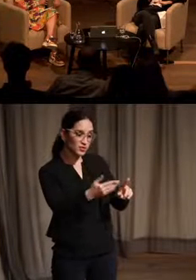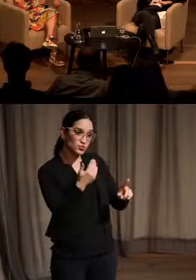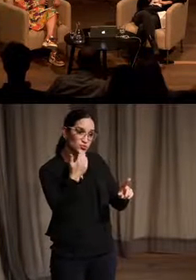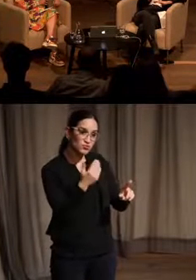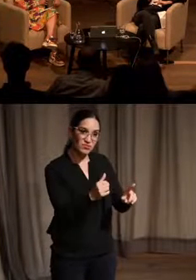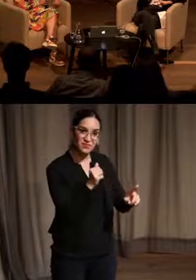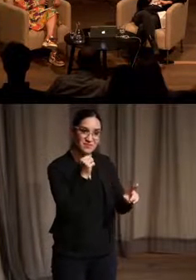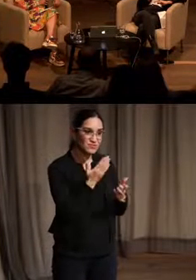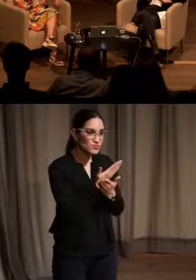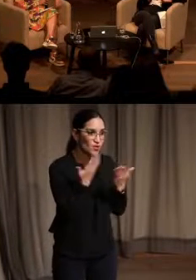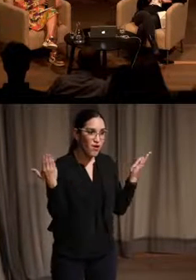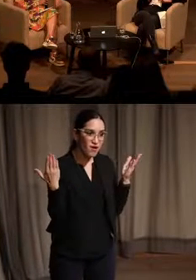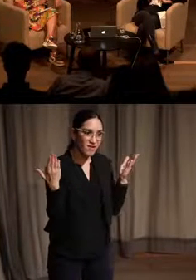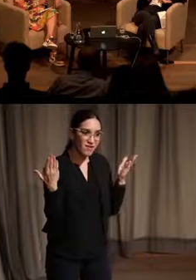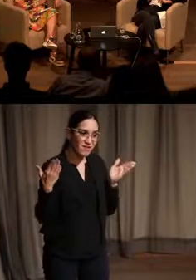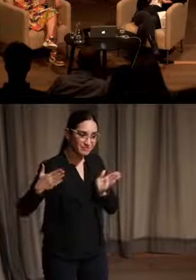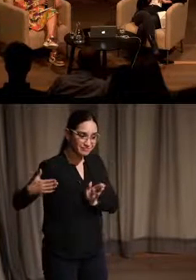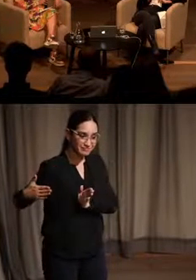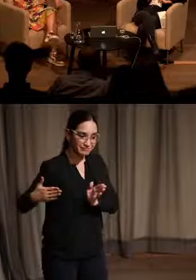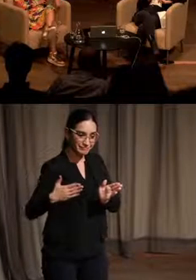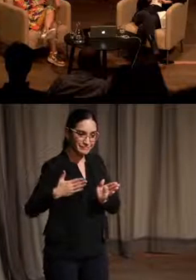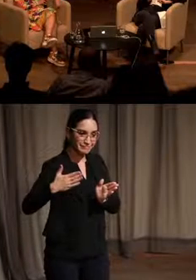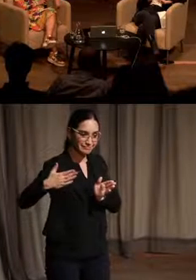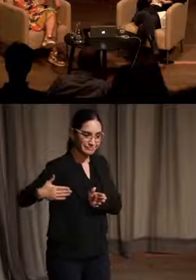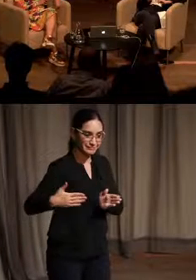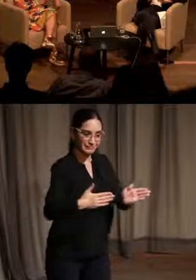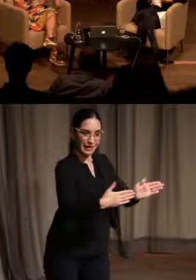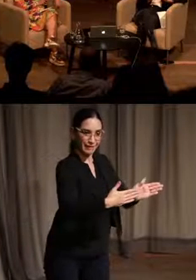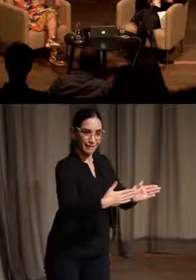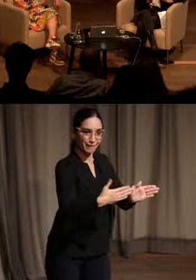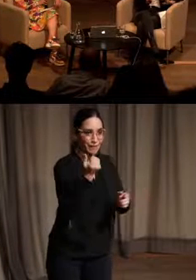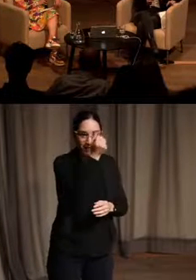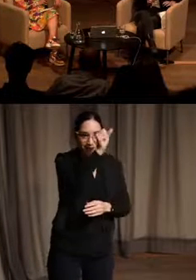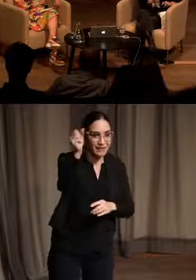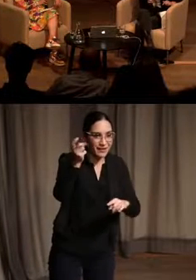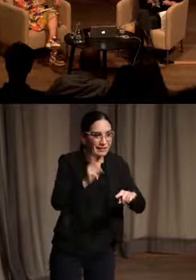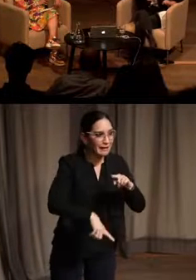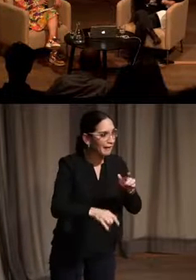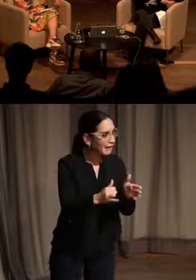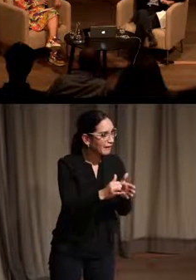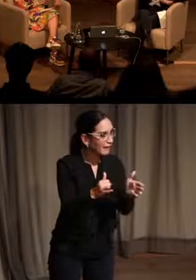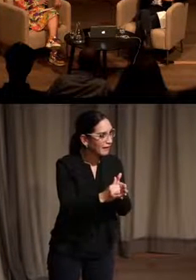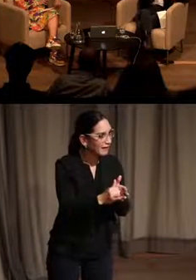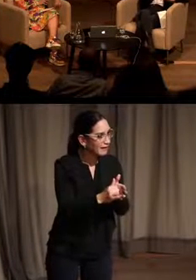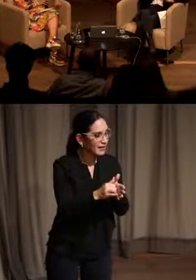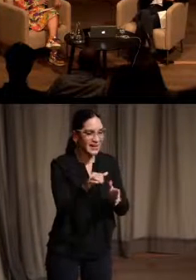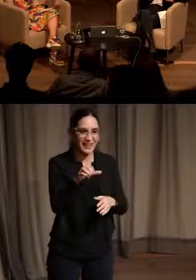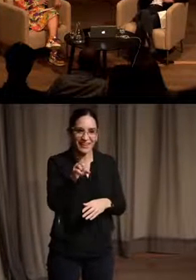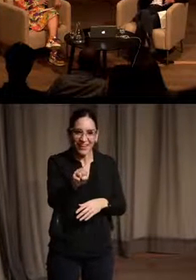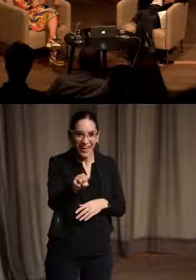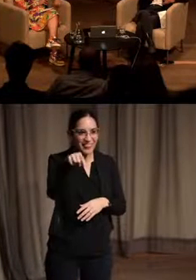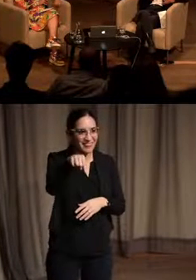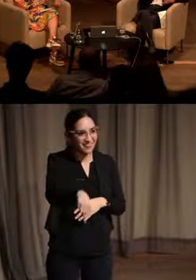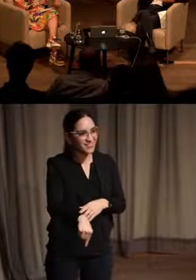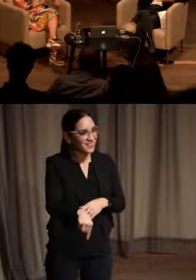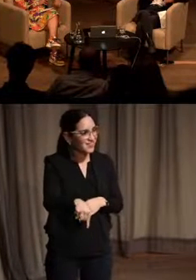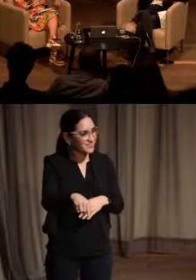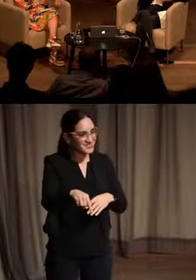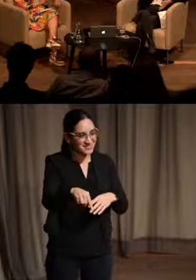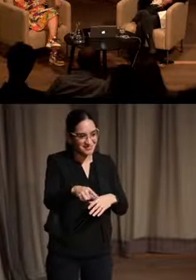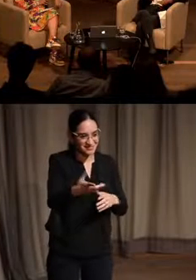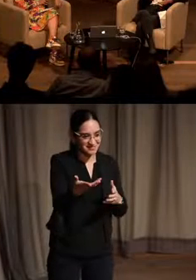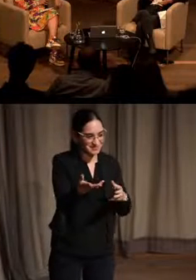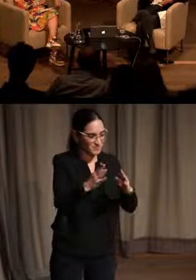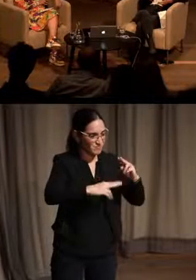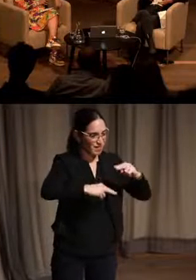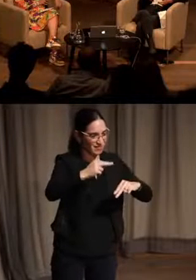sidewalk, so nobody can protest. And I said, wait, what? And then they're like, yeah, if there's no sidewalk, it's actually